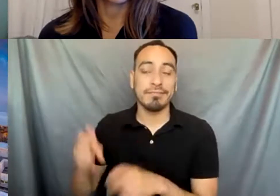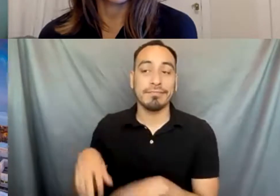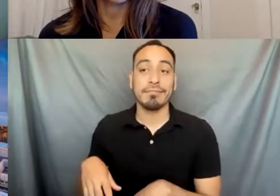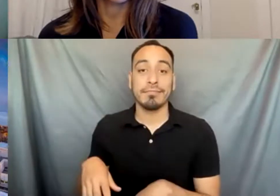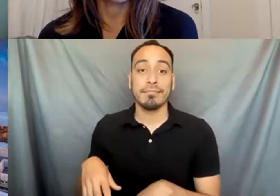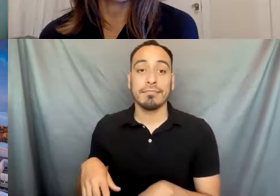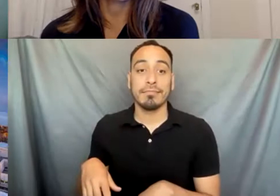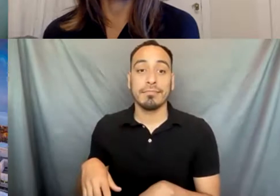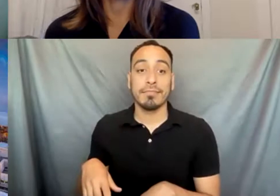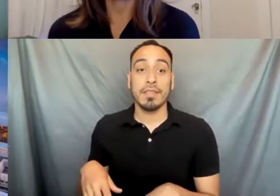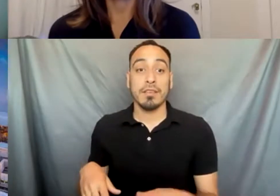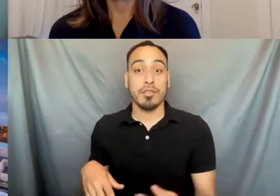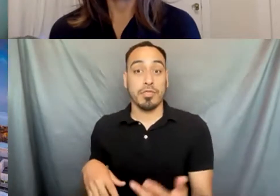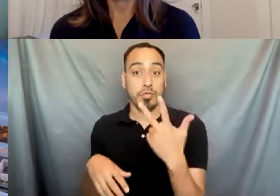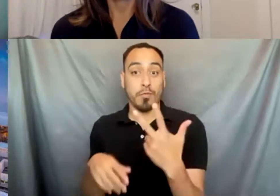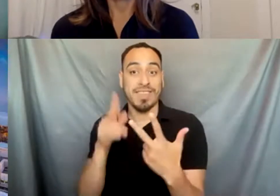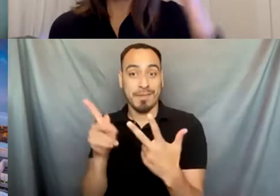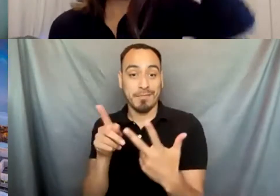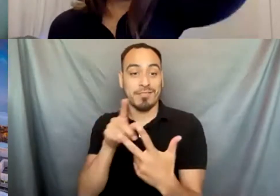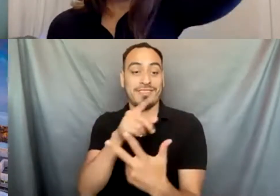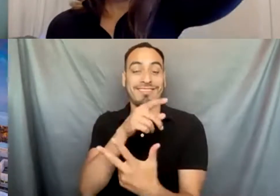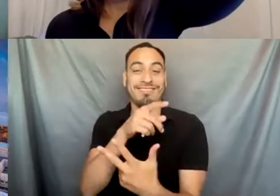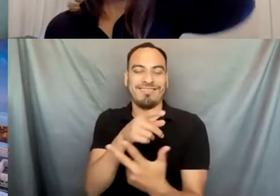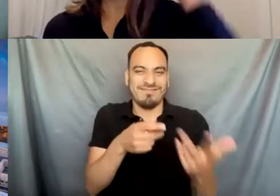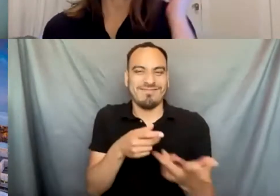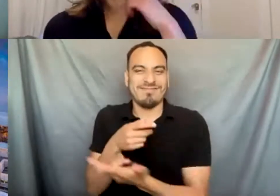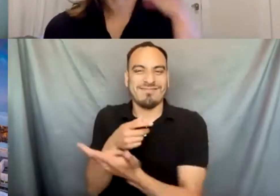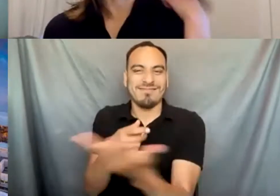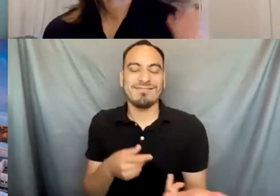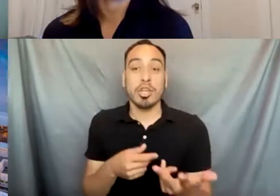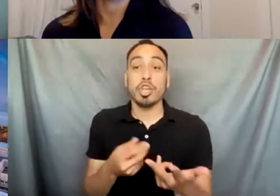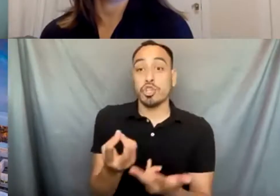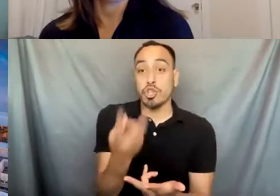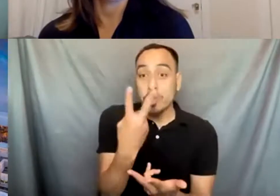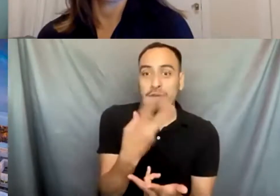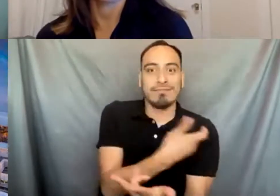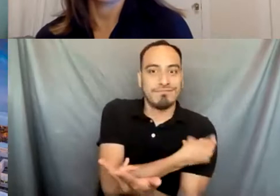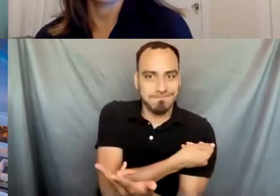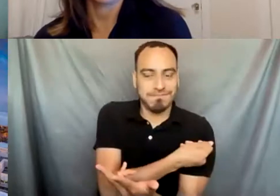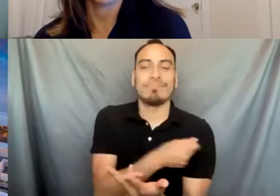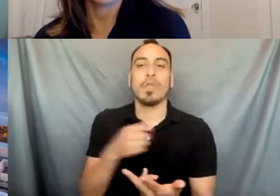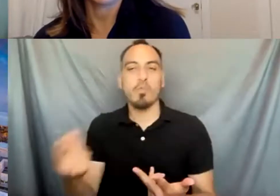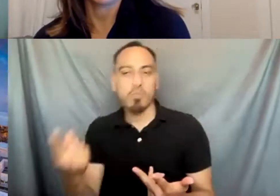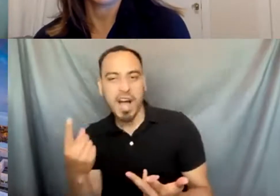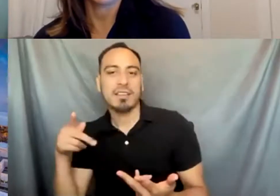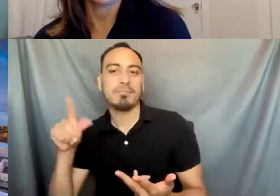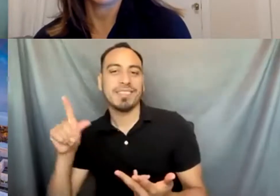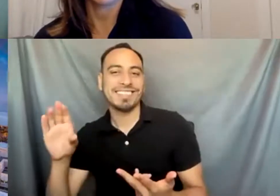that got placebo. And then over the last month or so, we